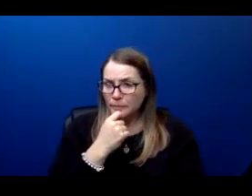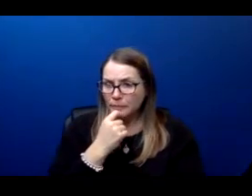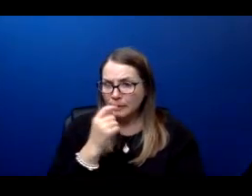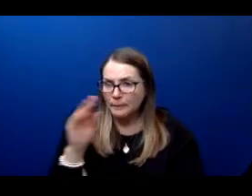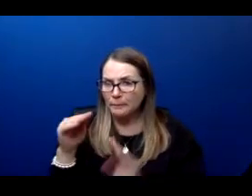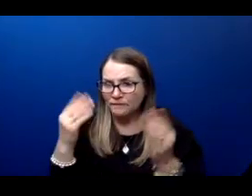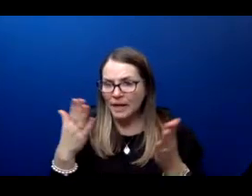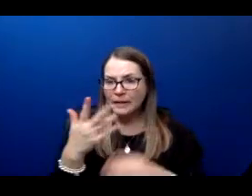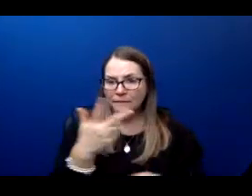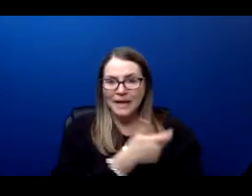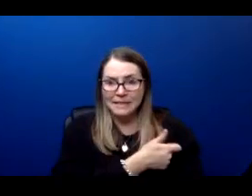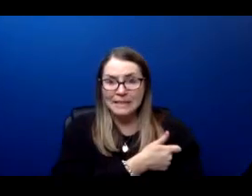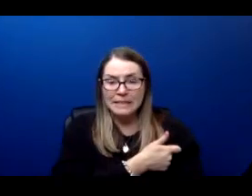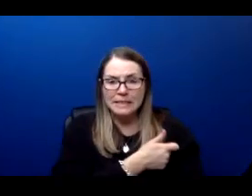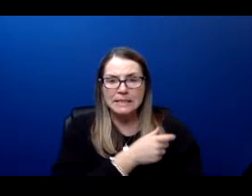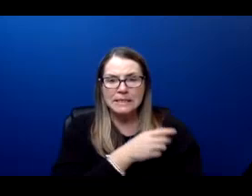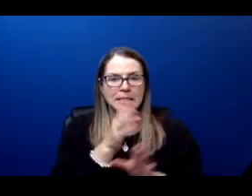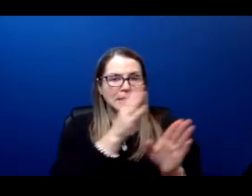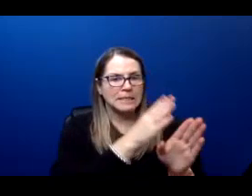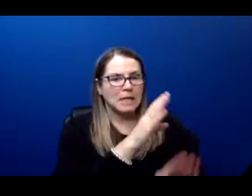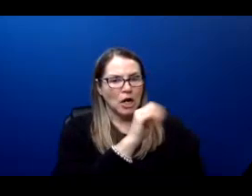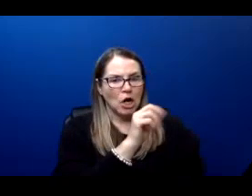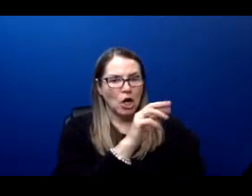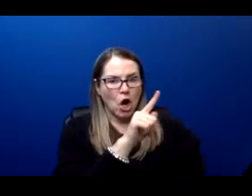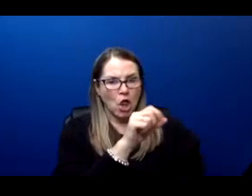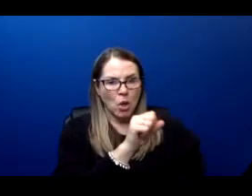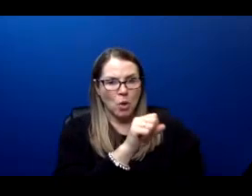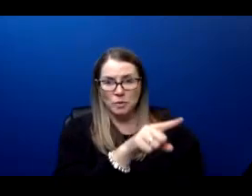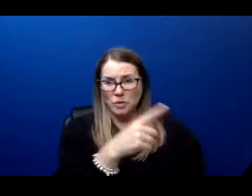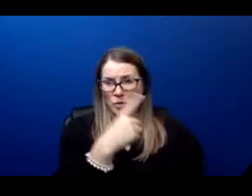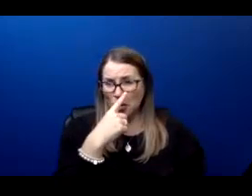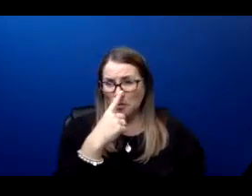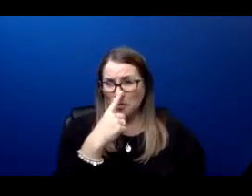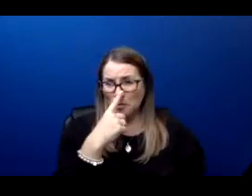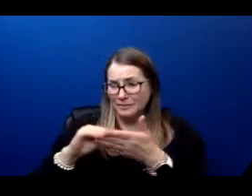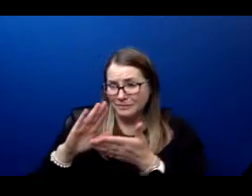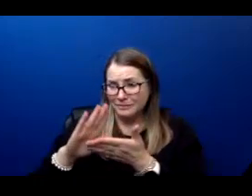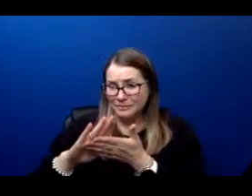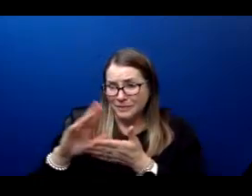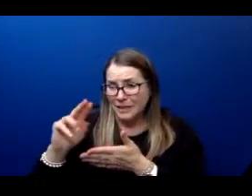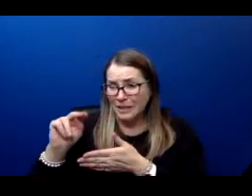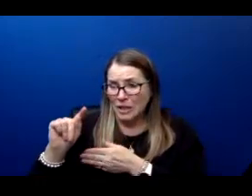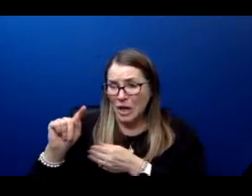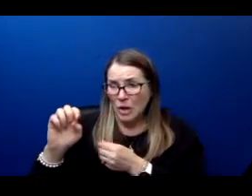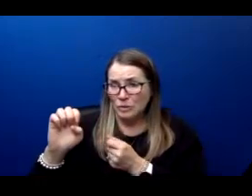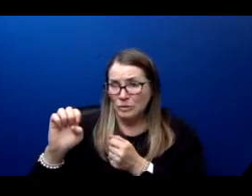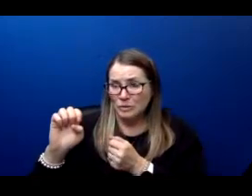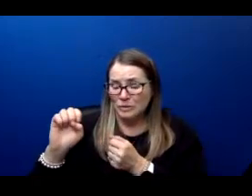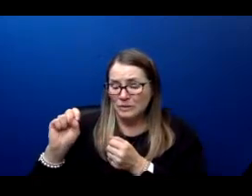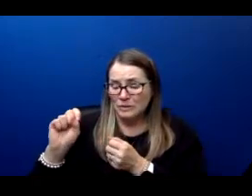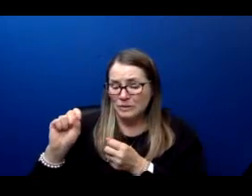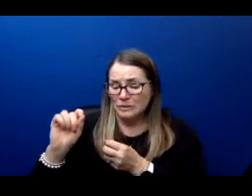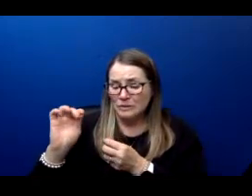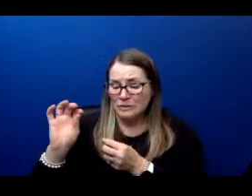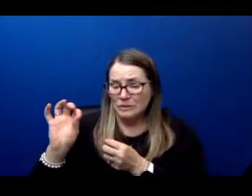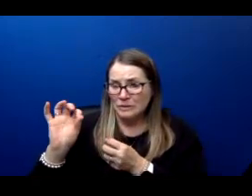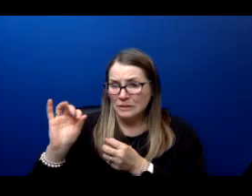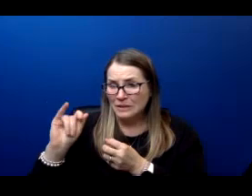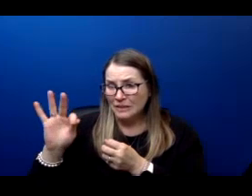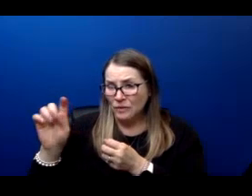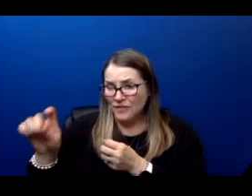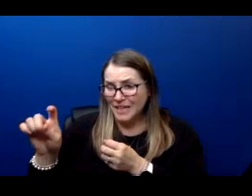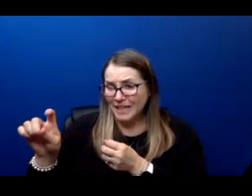vaccines. I believe, Carlos, you're on this call. Please, if you could take note of that, if we still have that as a need. Thank you for